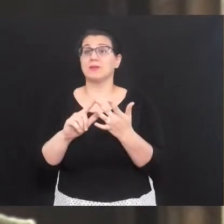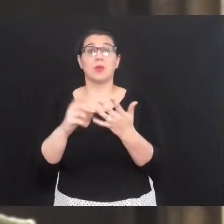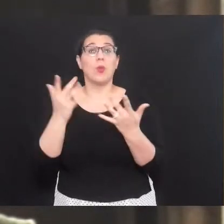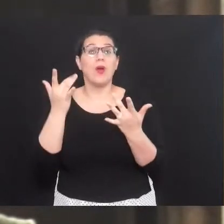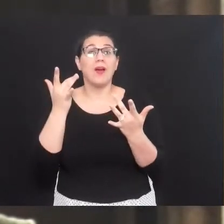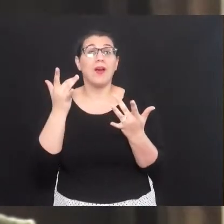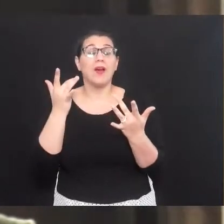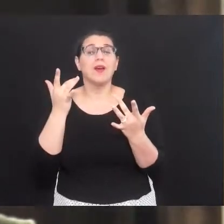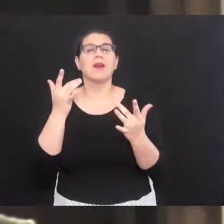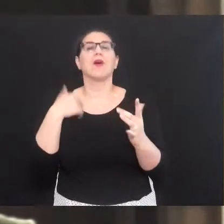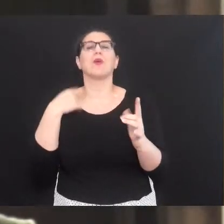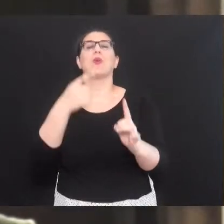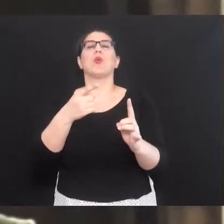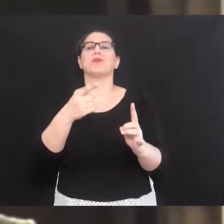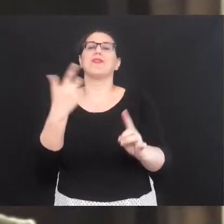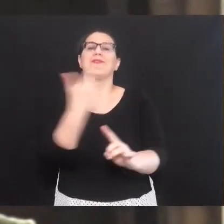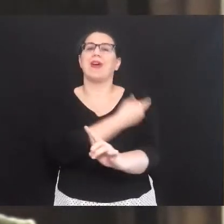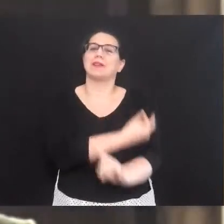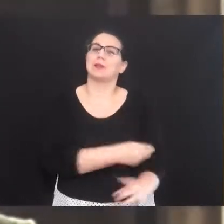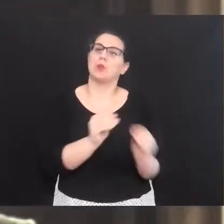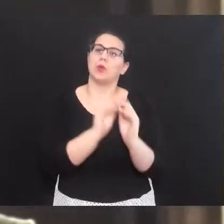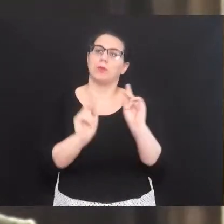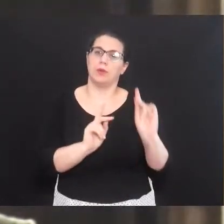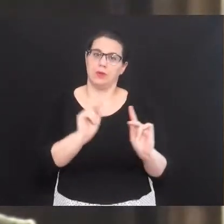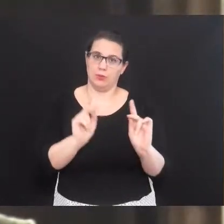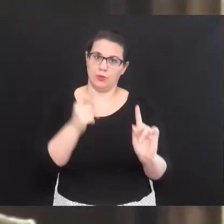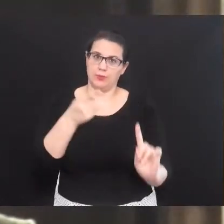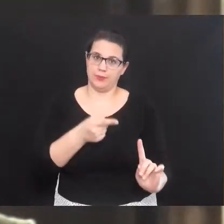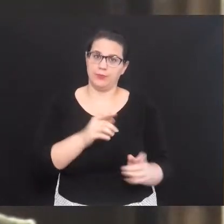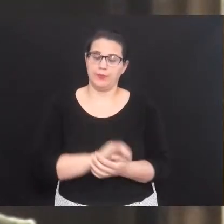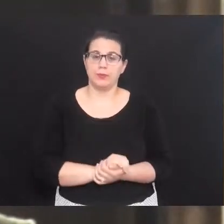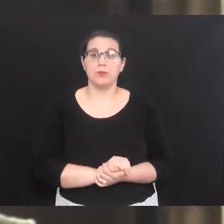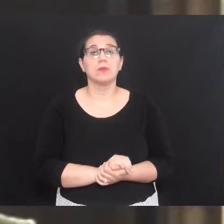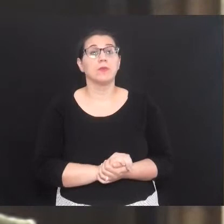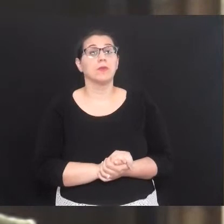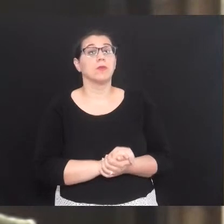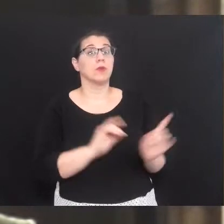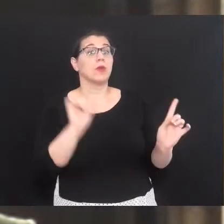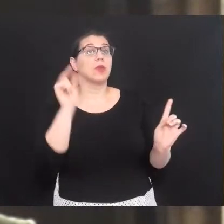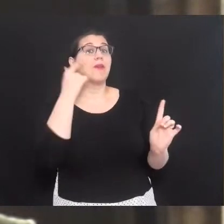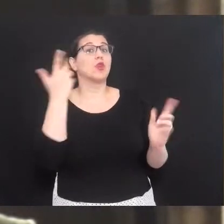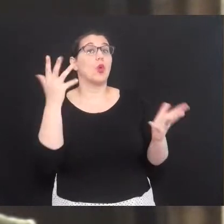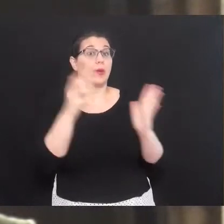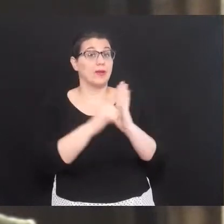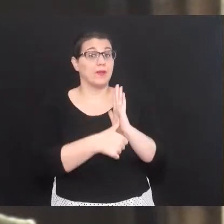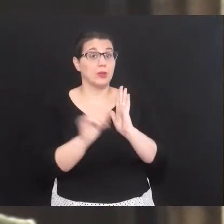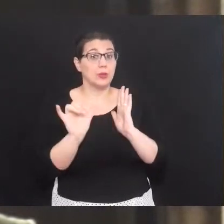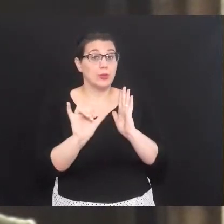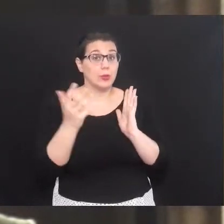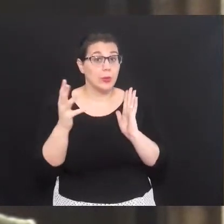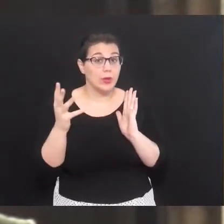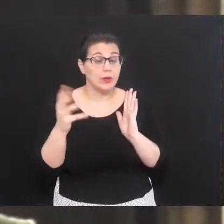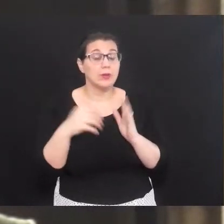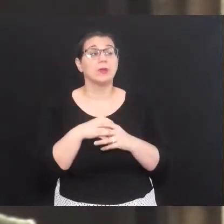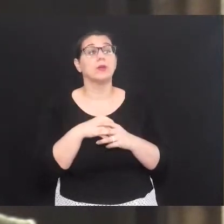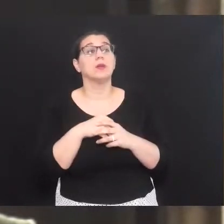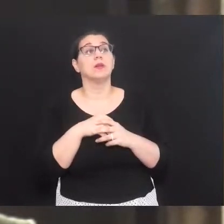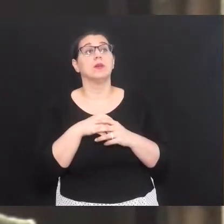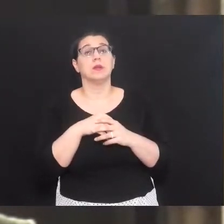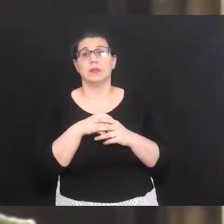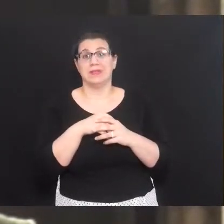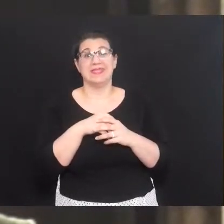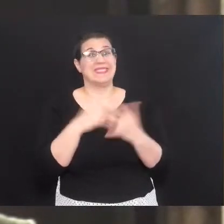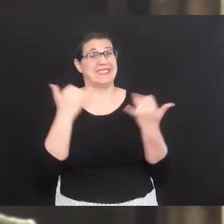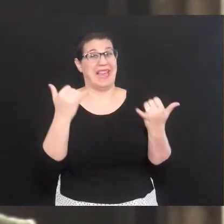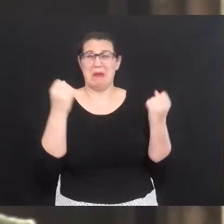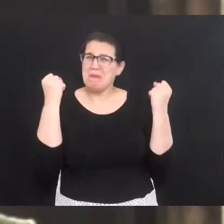vaccinated. As we go forward, the governor also pointed out that we are now seeing as many people in our hospitals